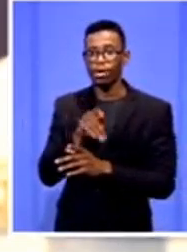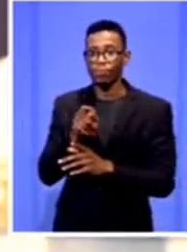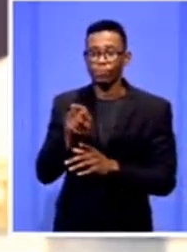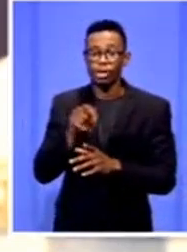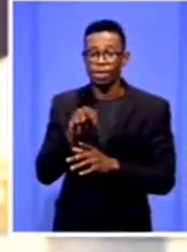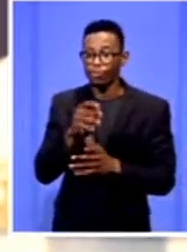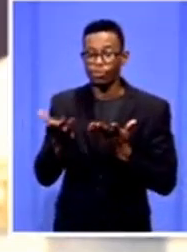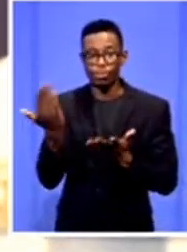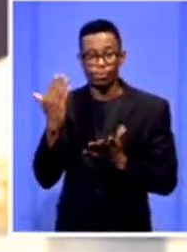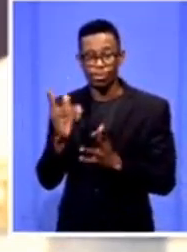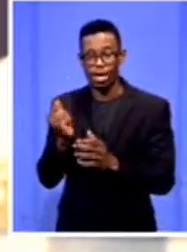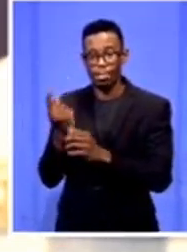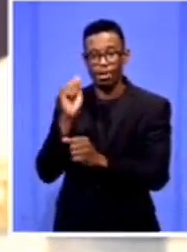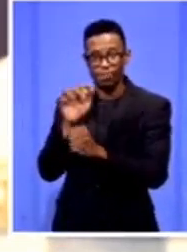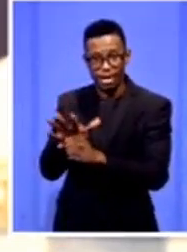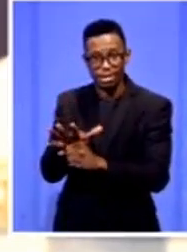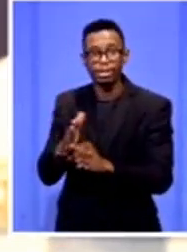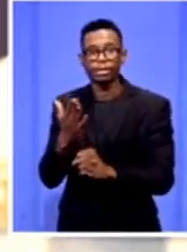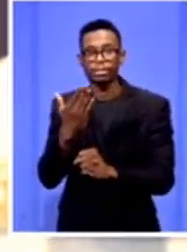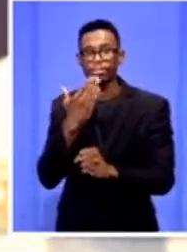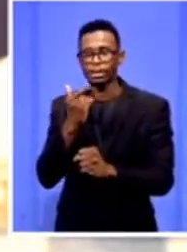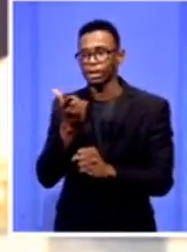nakong ena ya dipula tsane tse kgolokgolo.